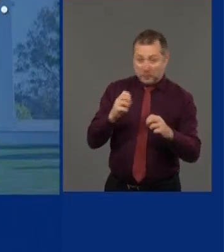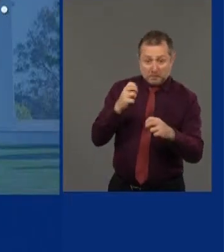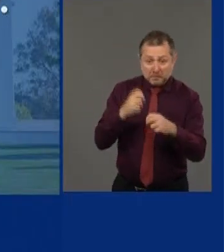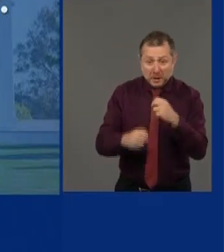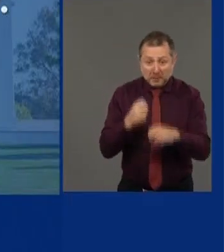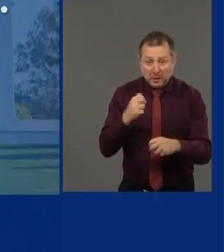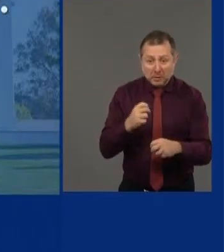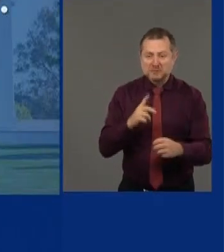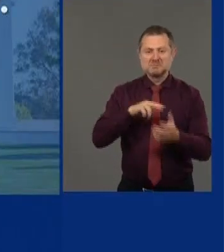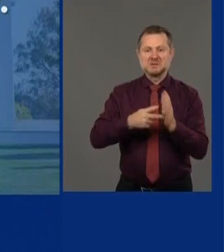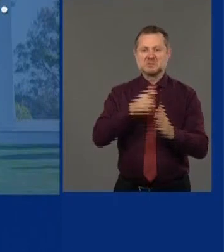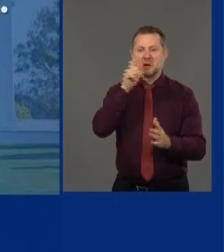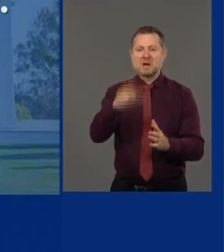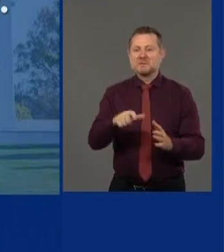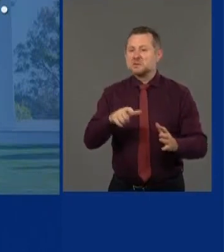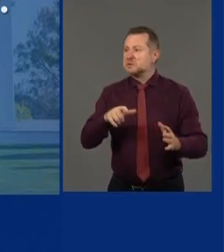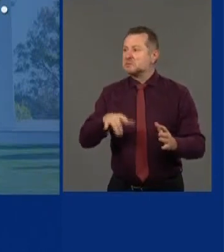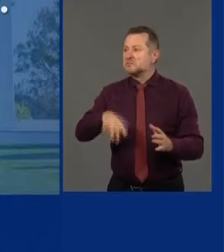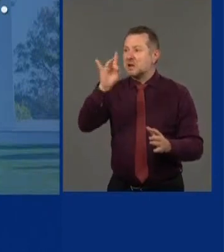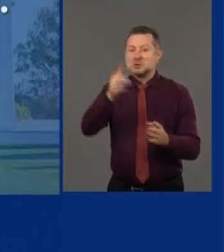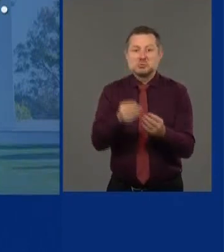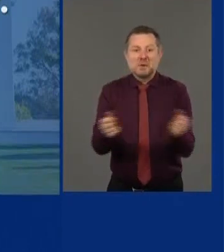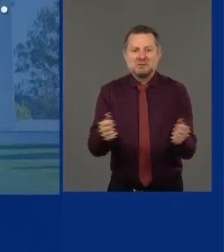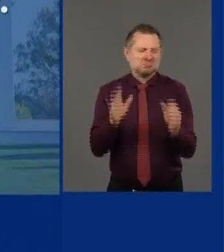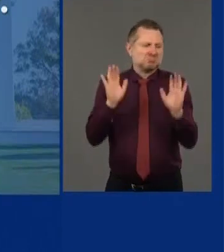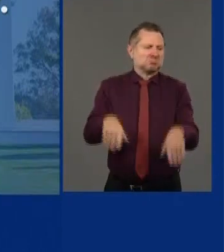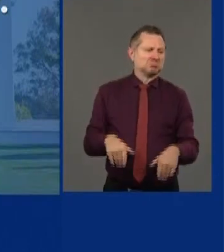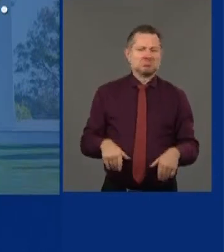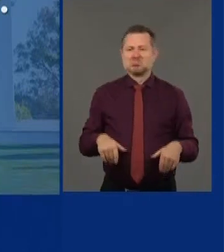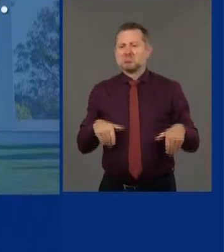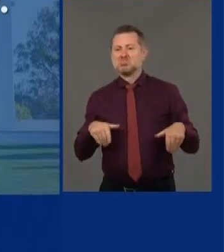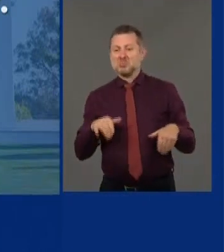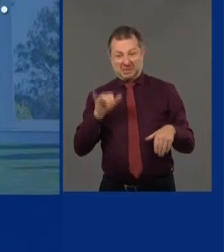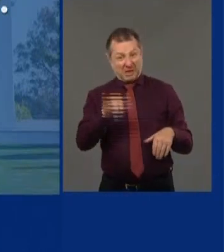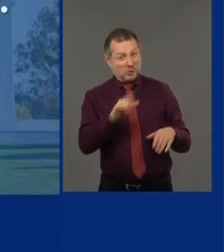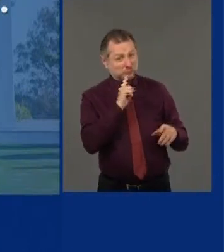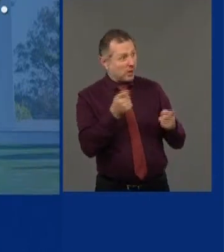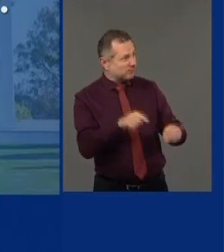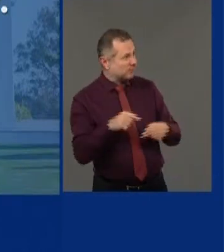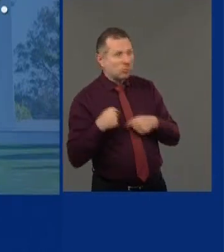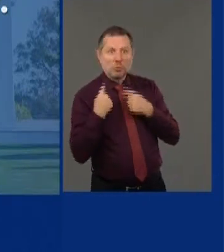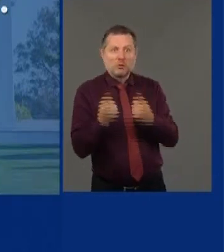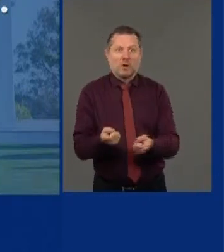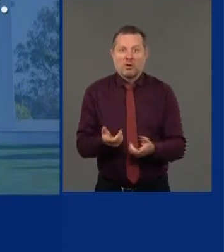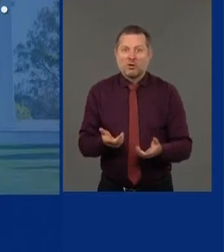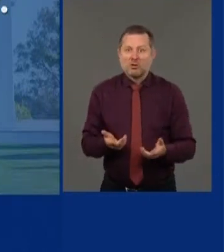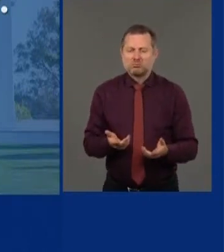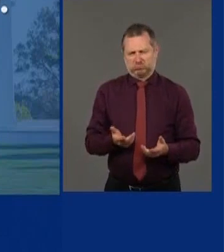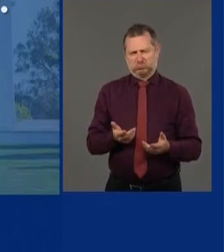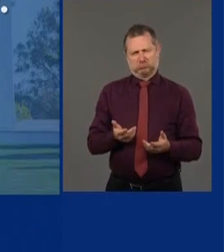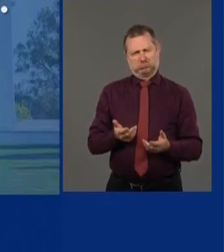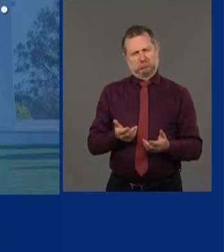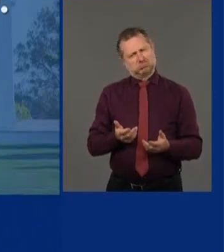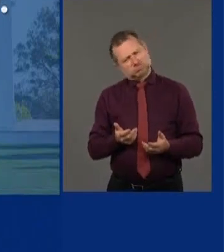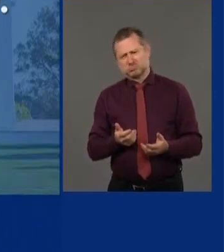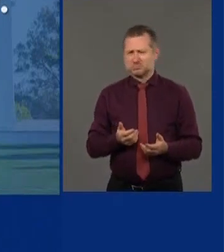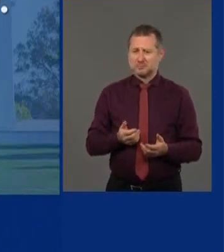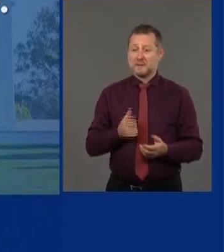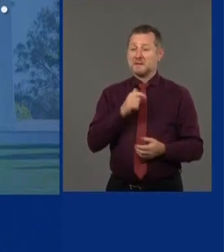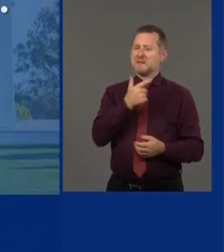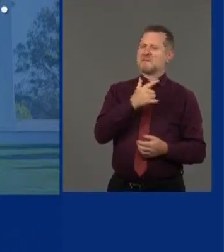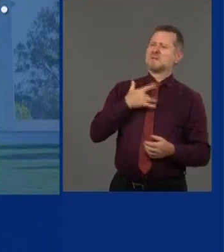find a solution. And that's what happened with the federal government and coronavirus. They never believed